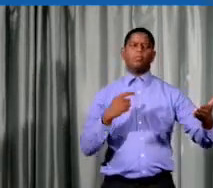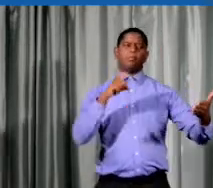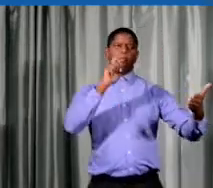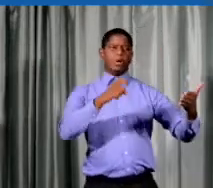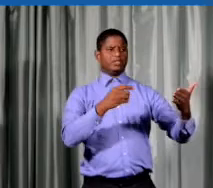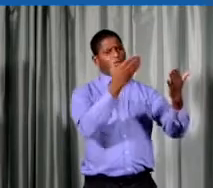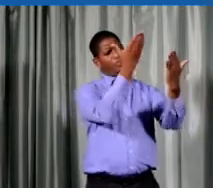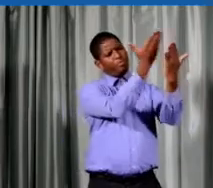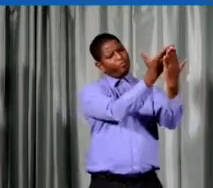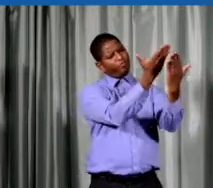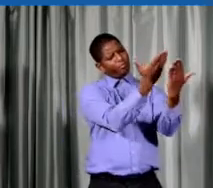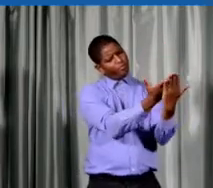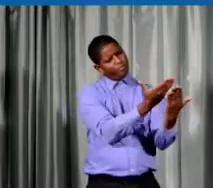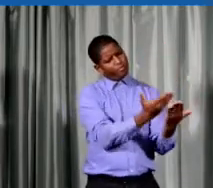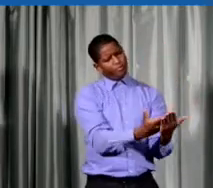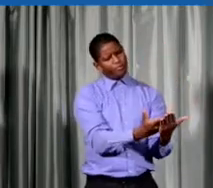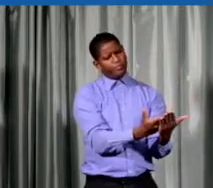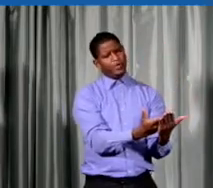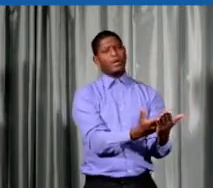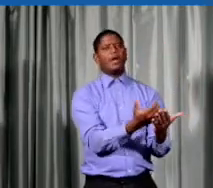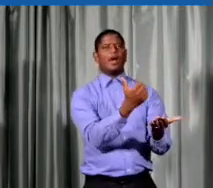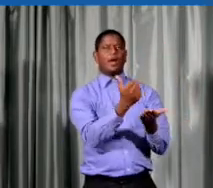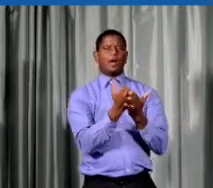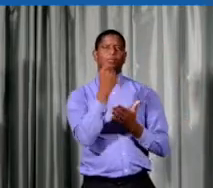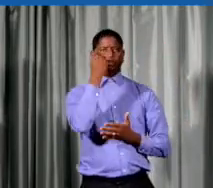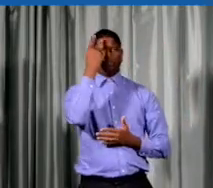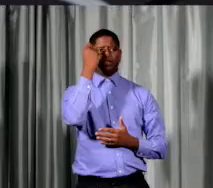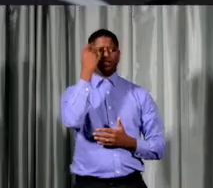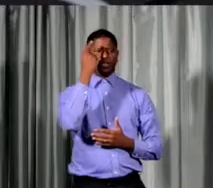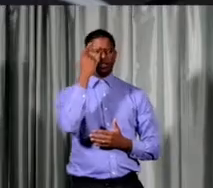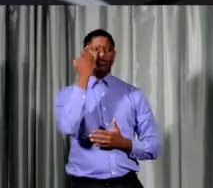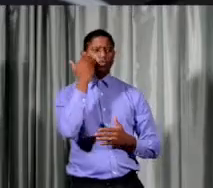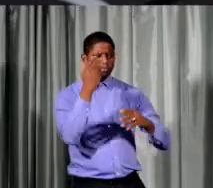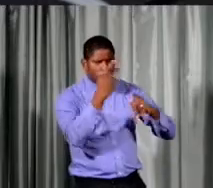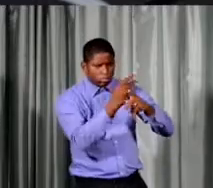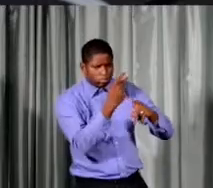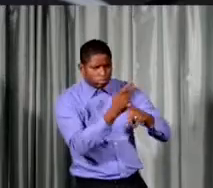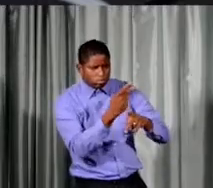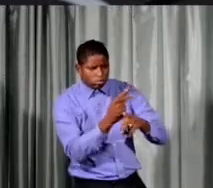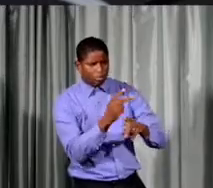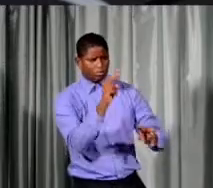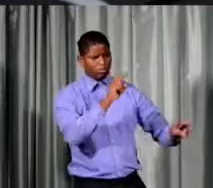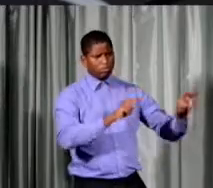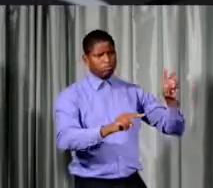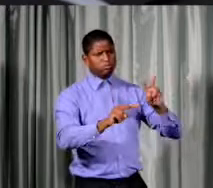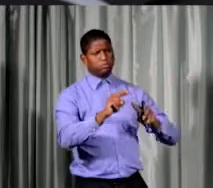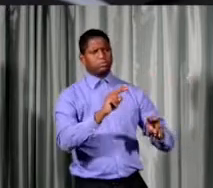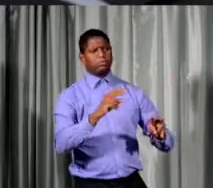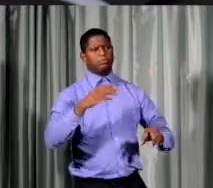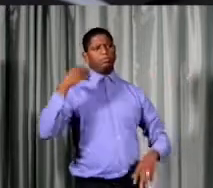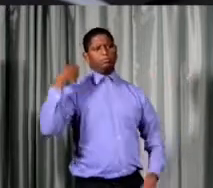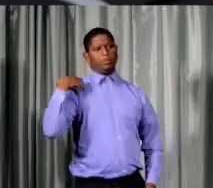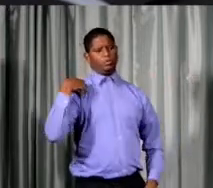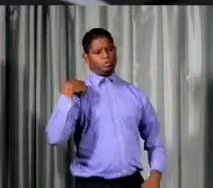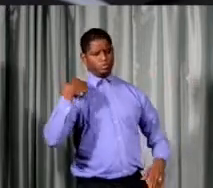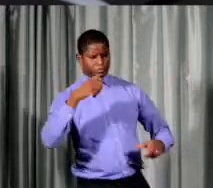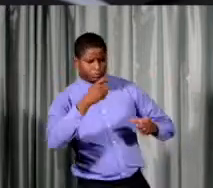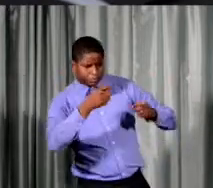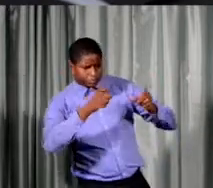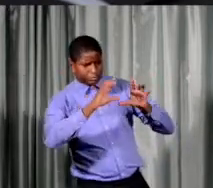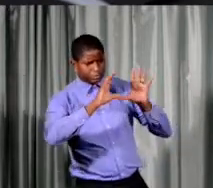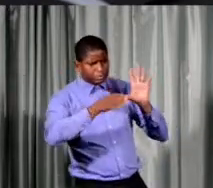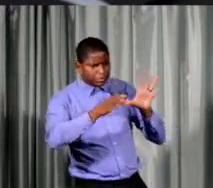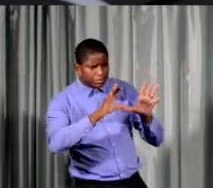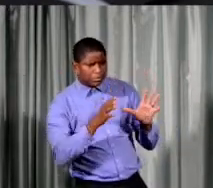the reason for the documentation. If you are the one controlling this, then you wouldn't need all of this. But if you have